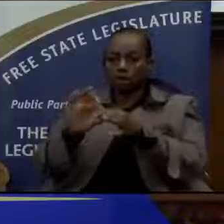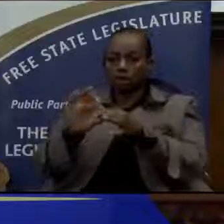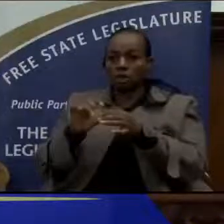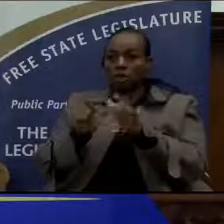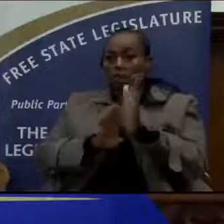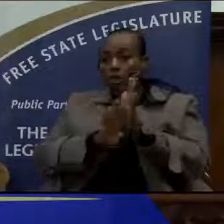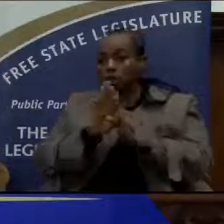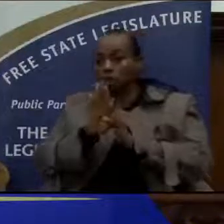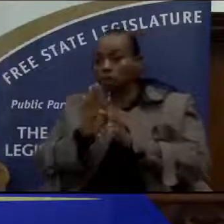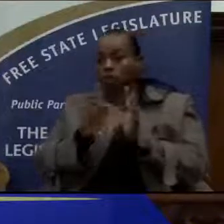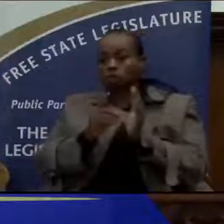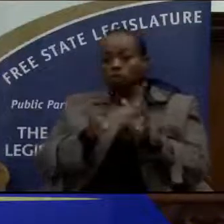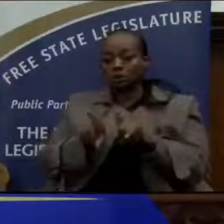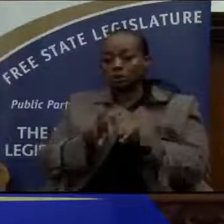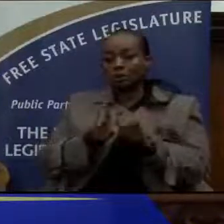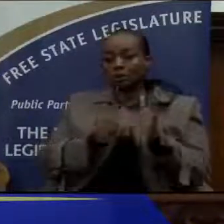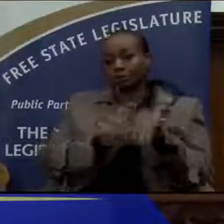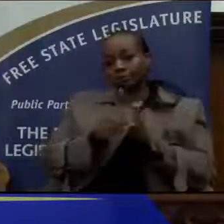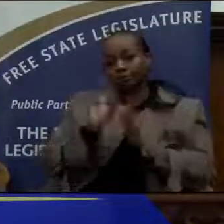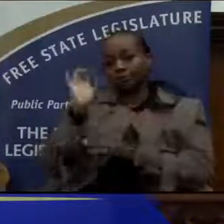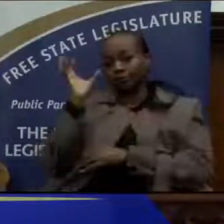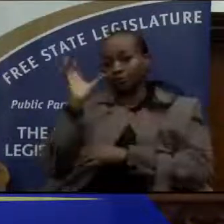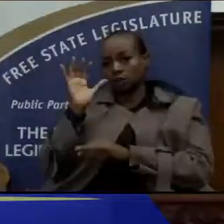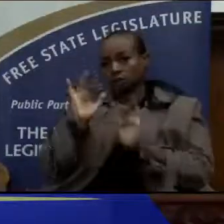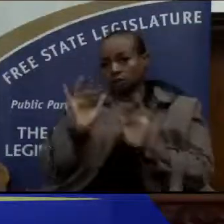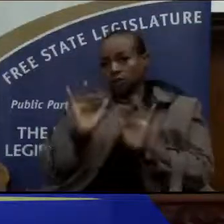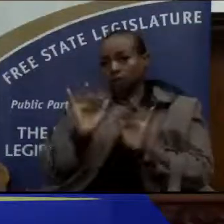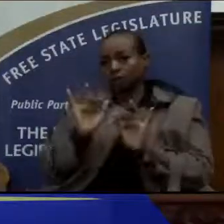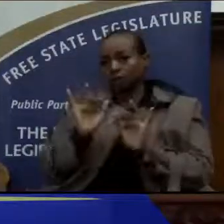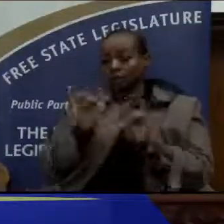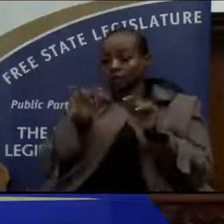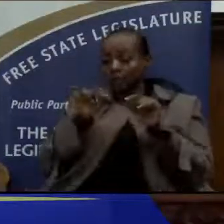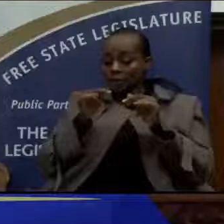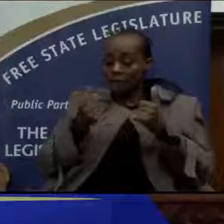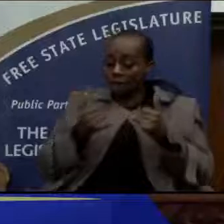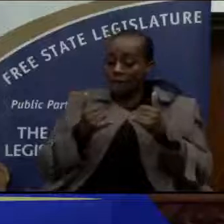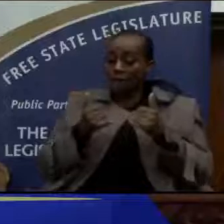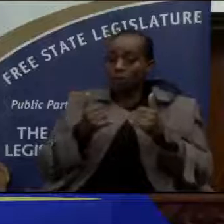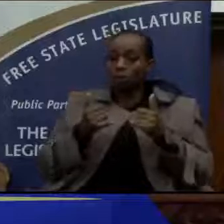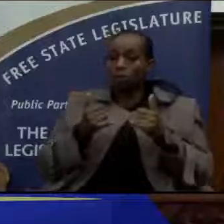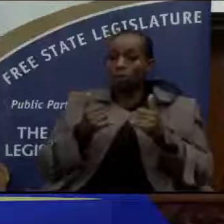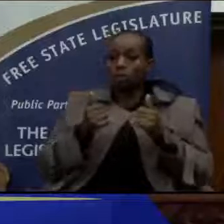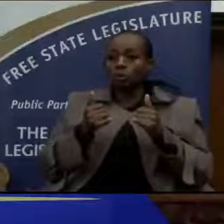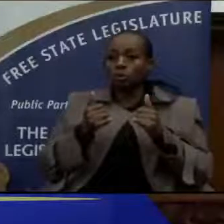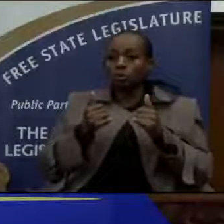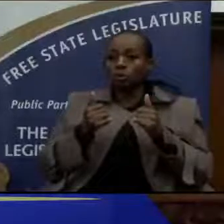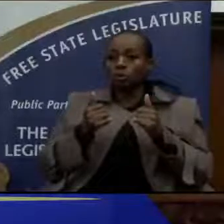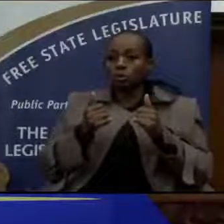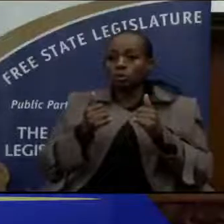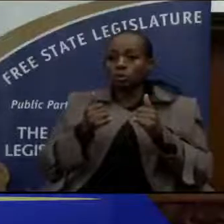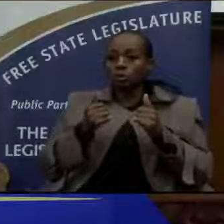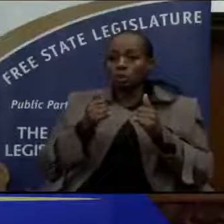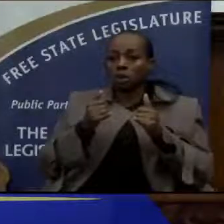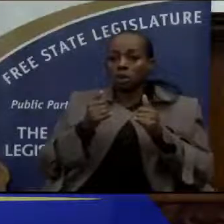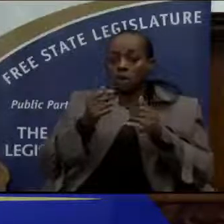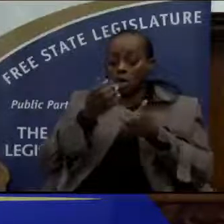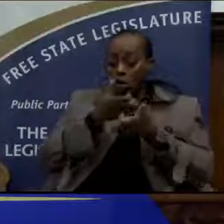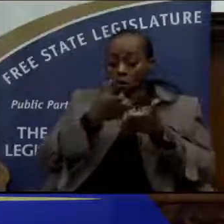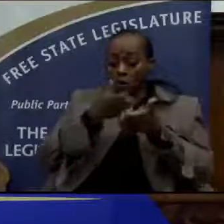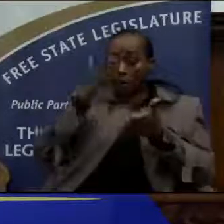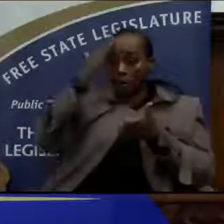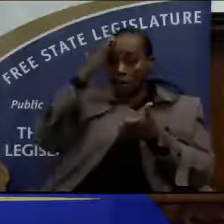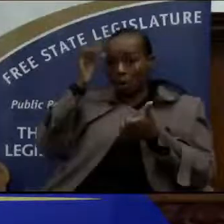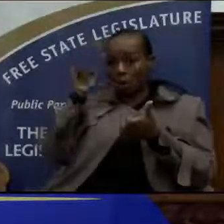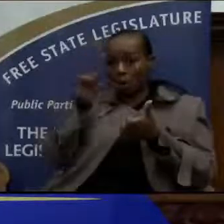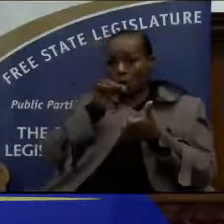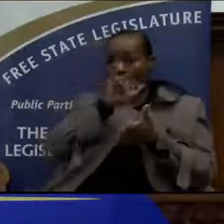the growth and development of the Free State. In this age of knowledge economy,